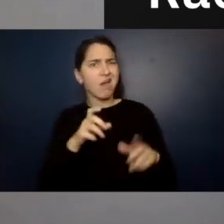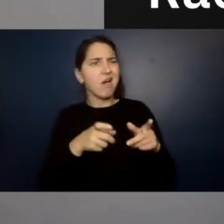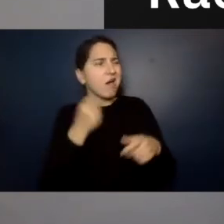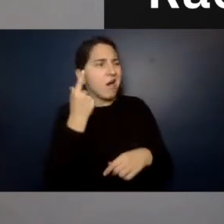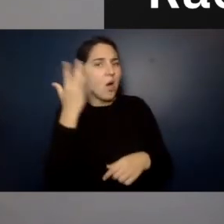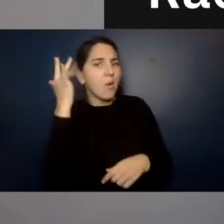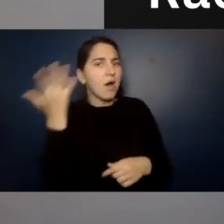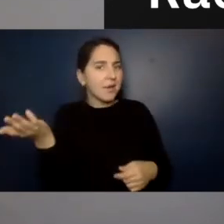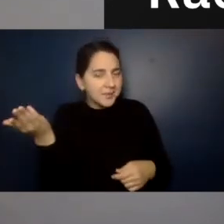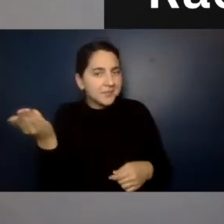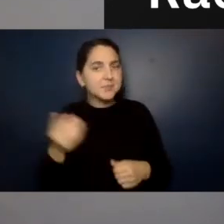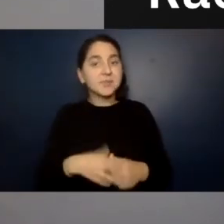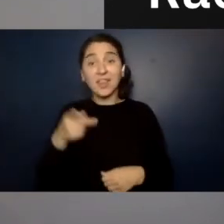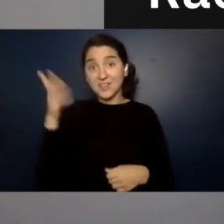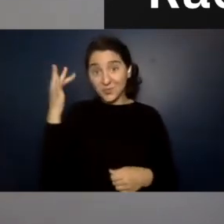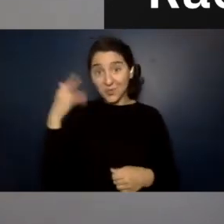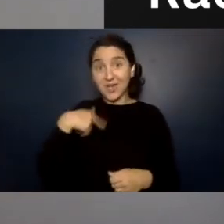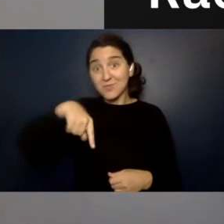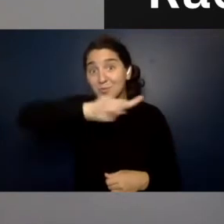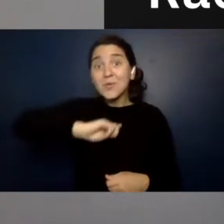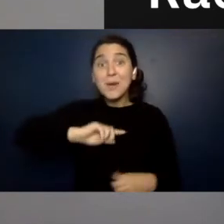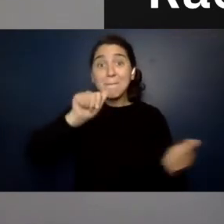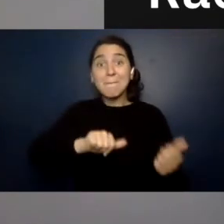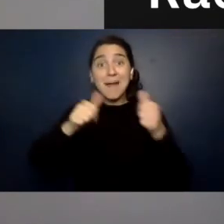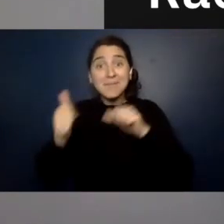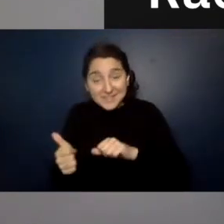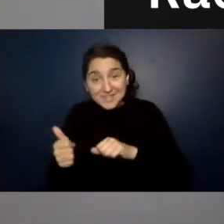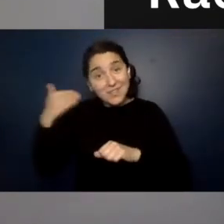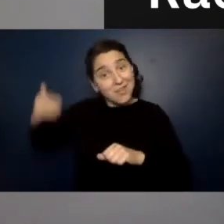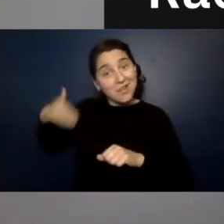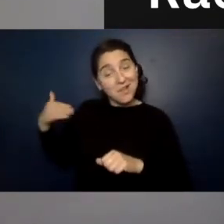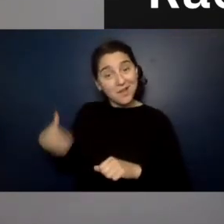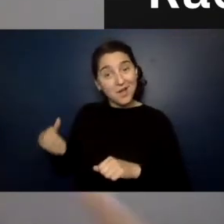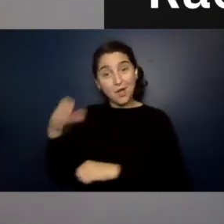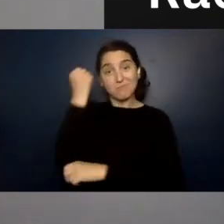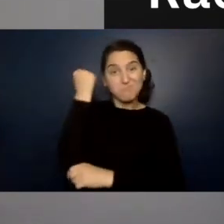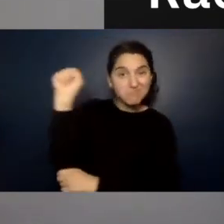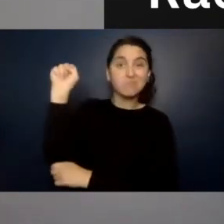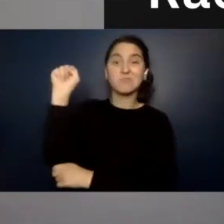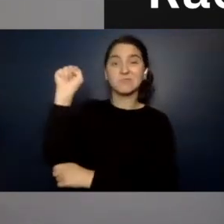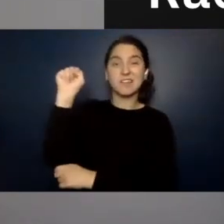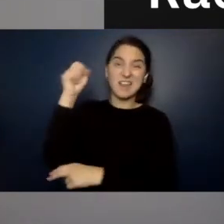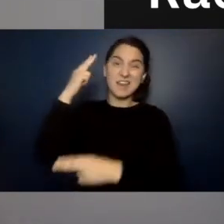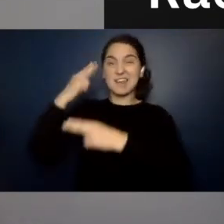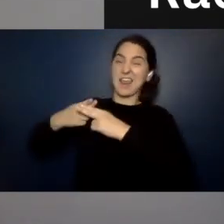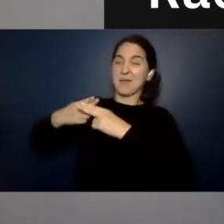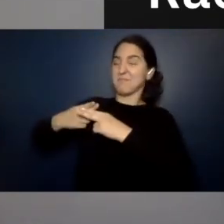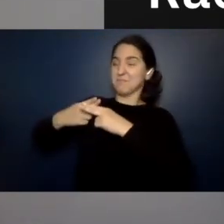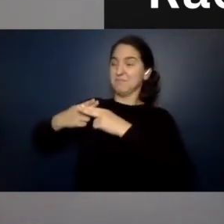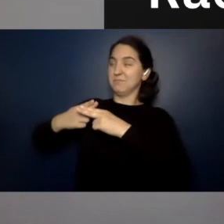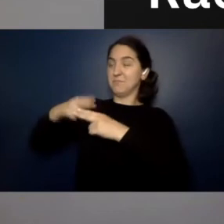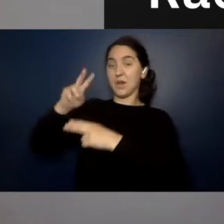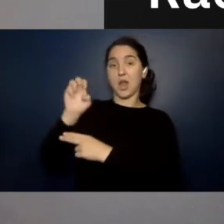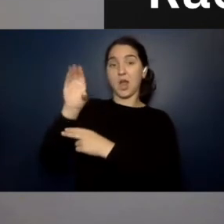jail. They had to create new cemeteries just so that they could be buried. All of this boiled down to